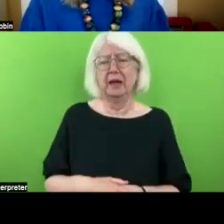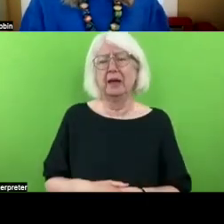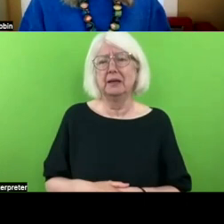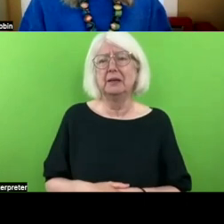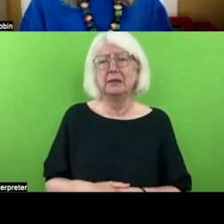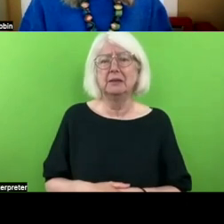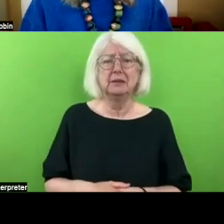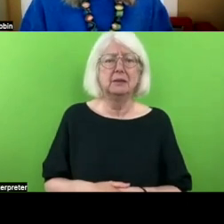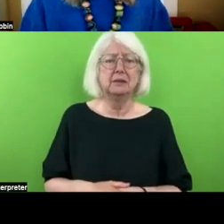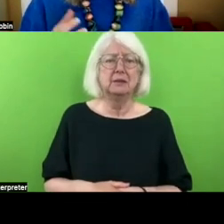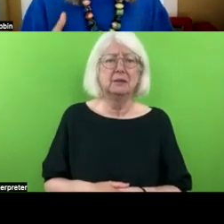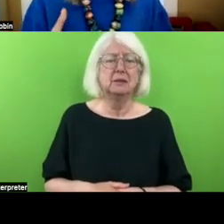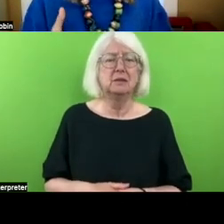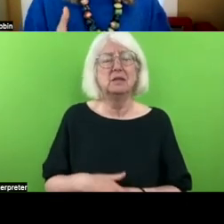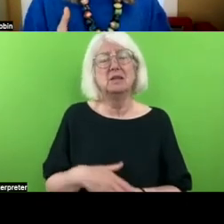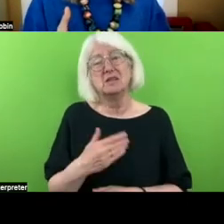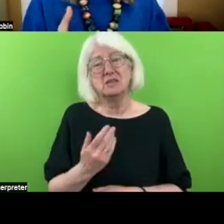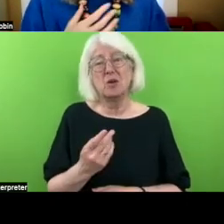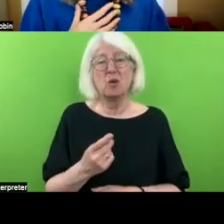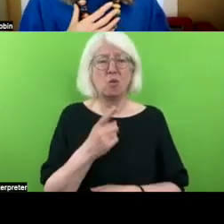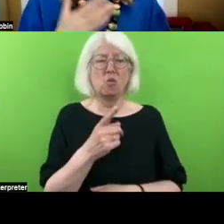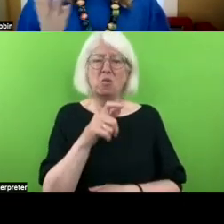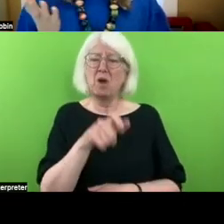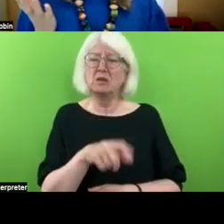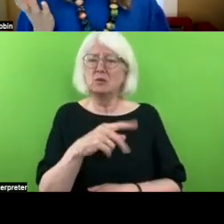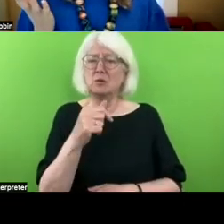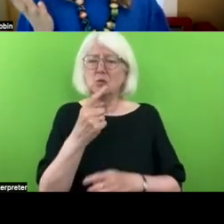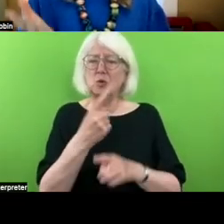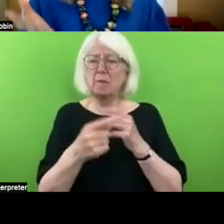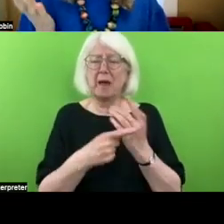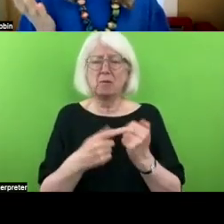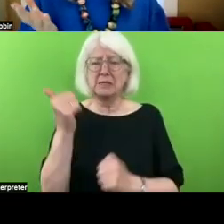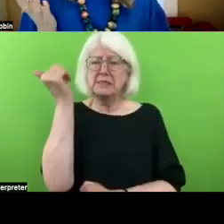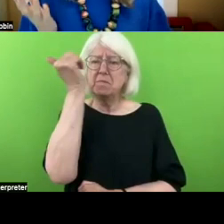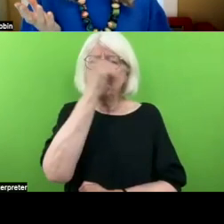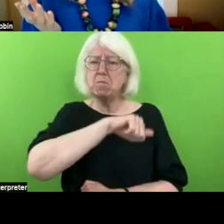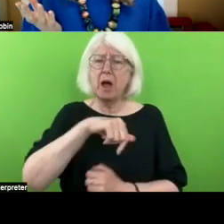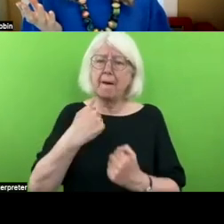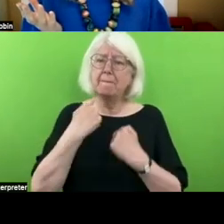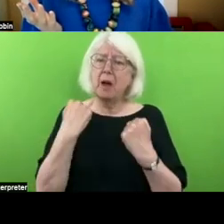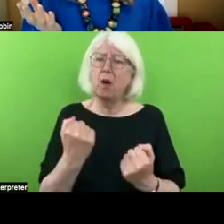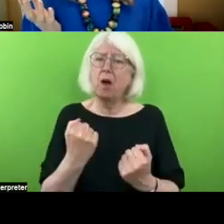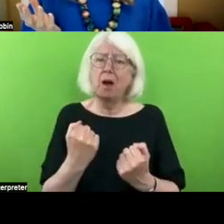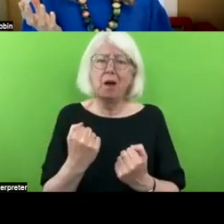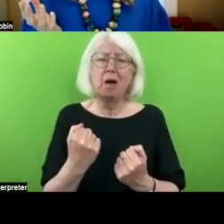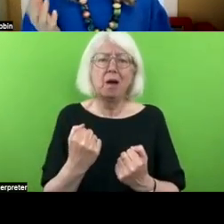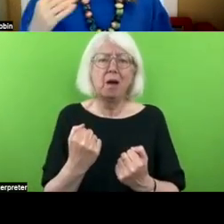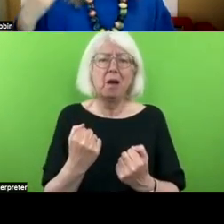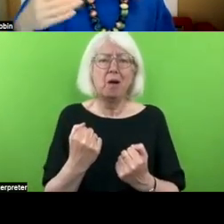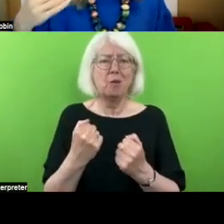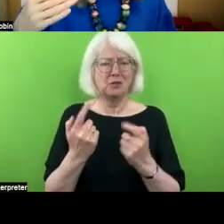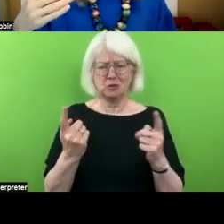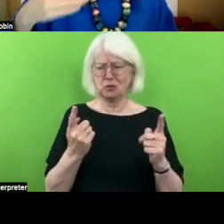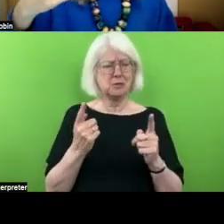power, also talked about smart power, which is the intentional combination of hard and soft power.